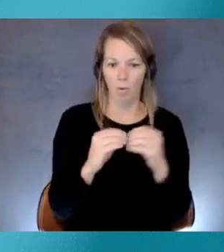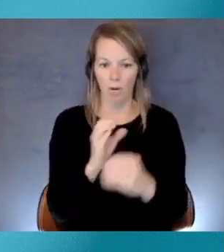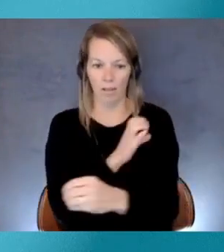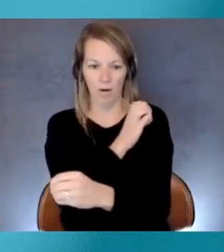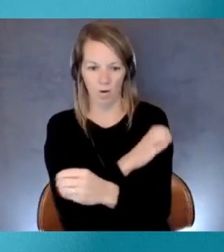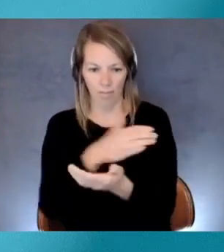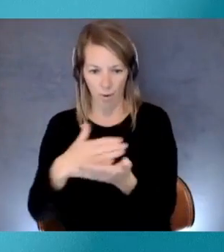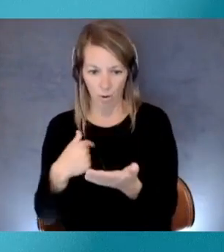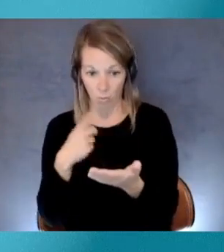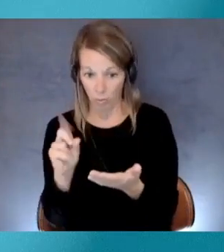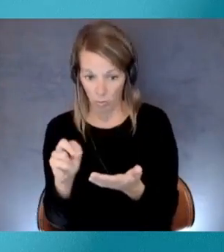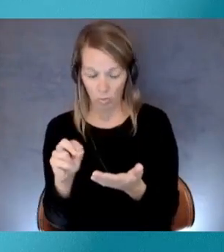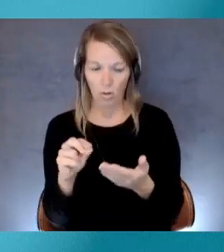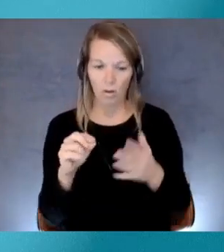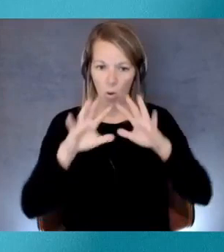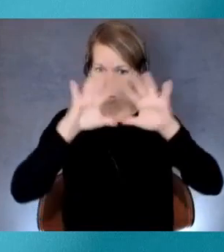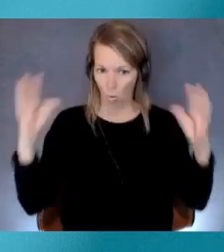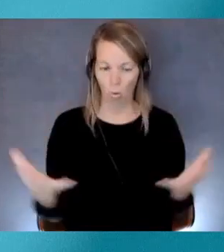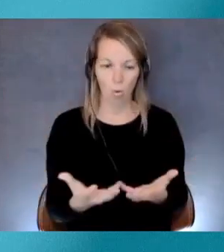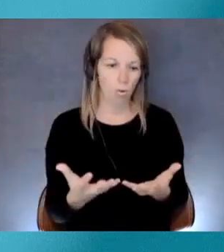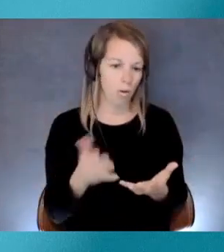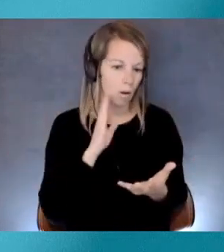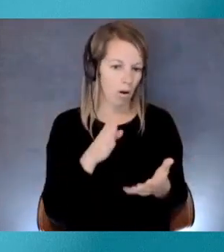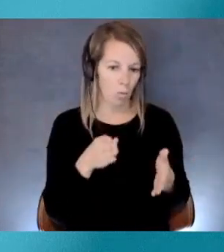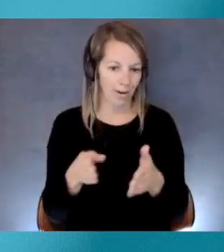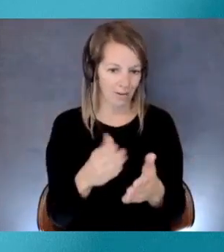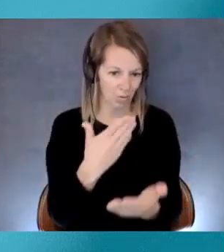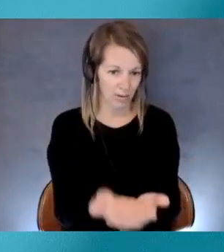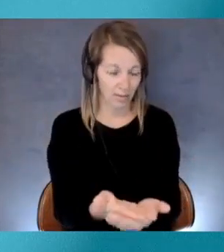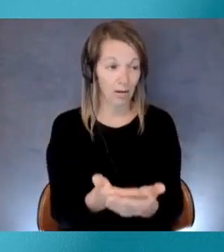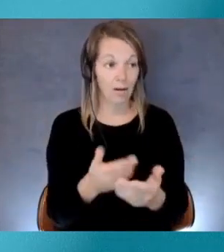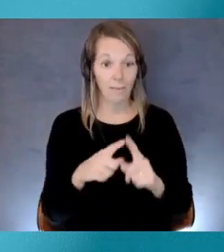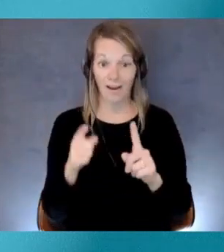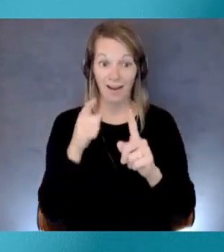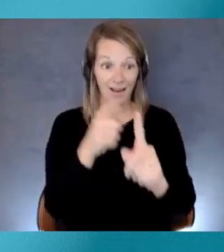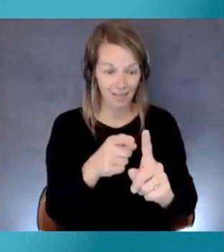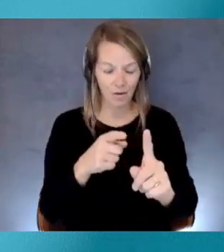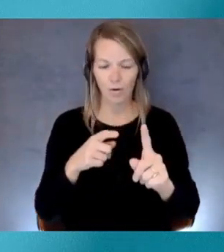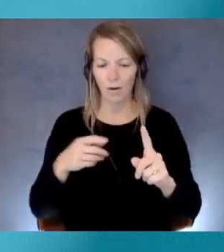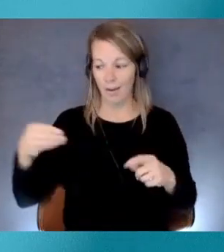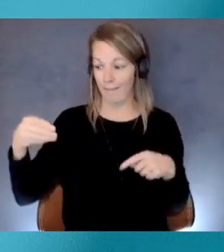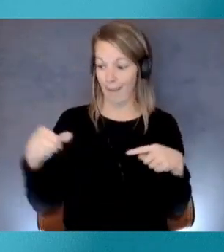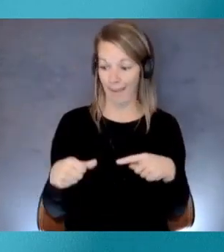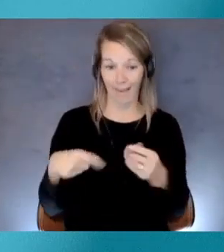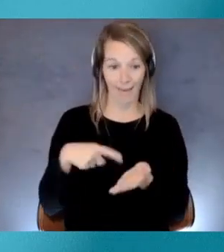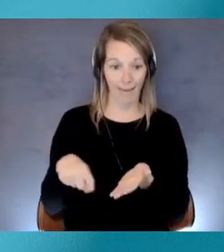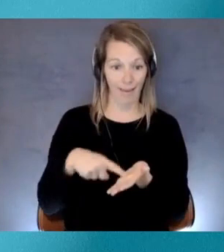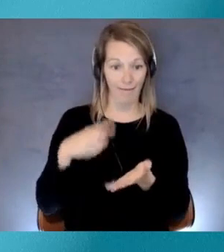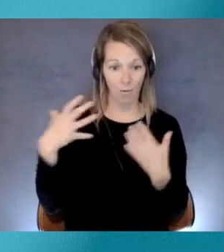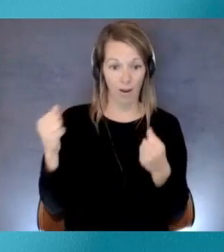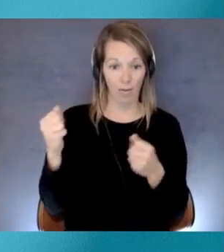of what we do, I think are all like pathways to get there. But in order to get there, we have to change the way we pay for healthcare. Like as long as we're